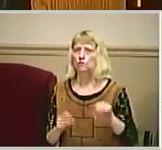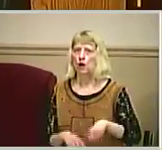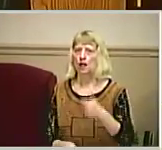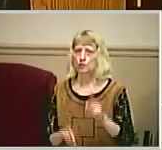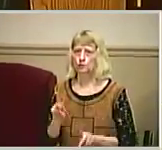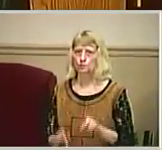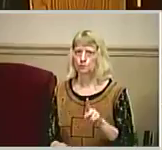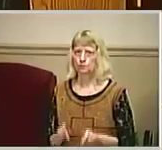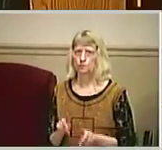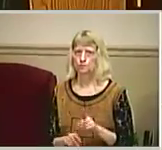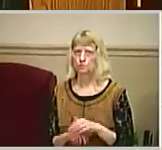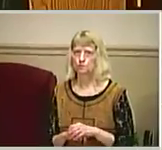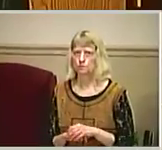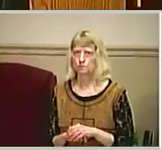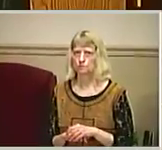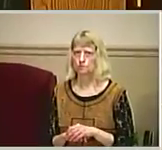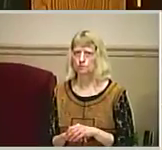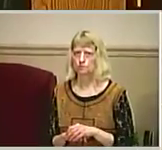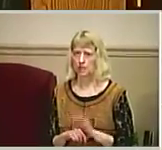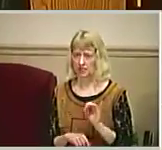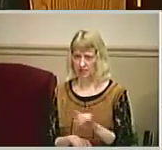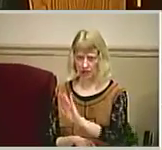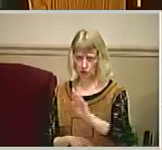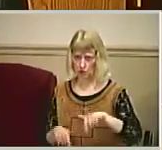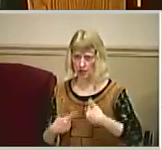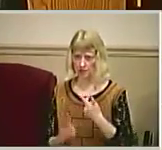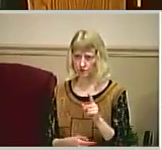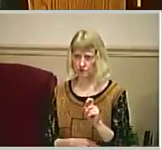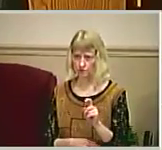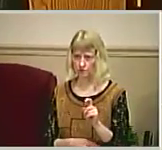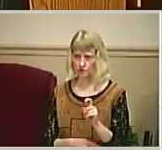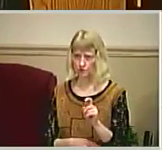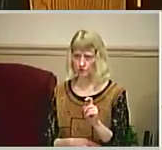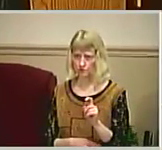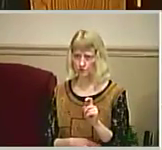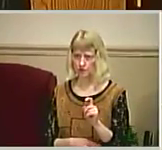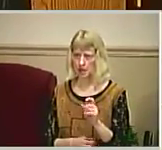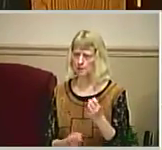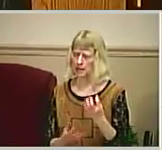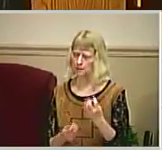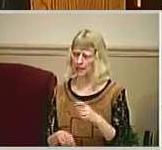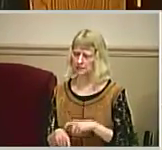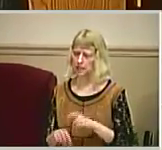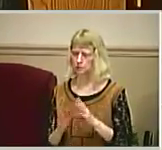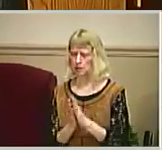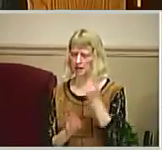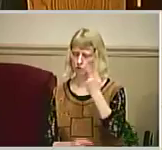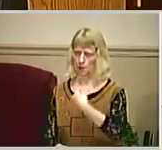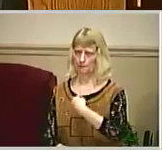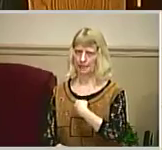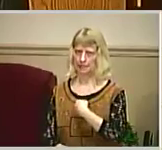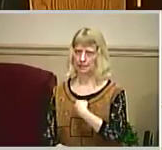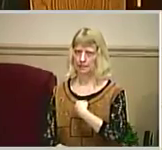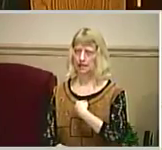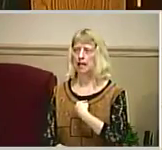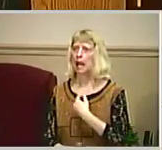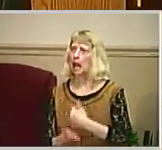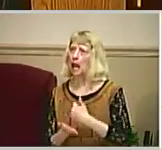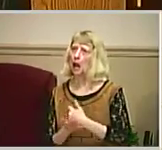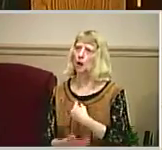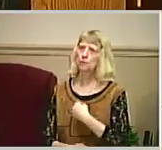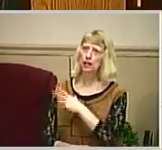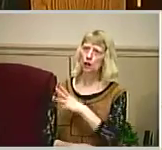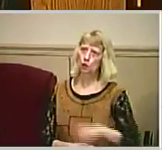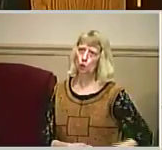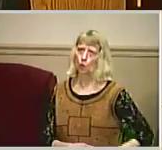others. Is that the case in your life? So many times we pray for me, don't we? Help me,